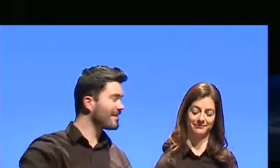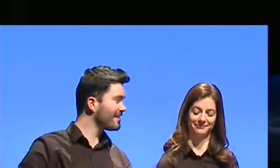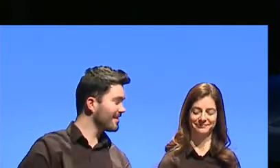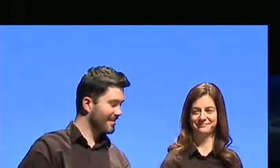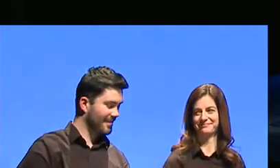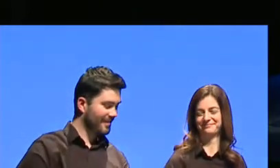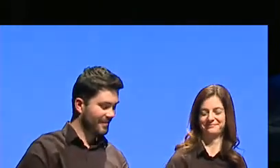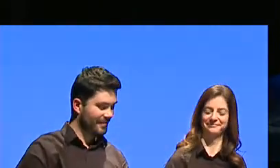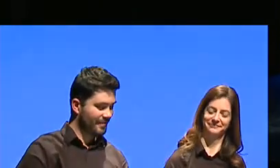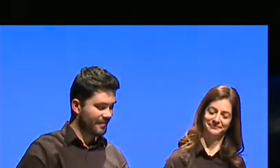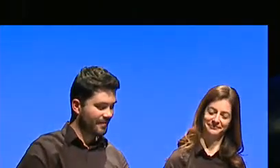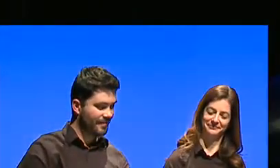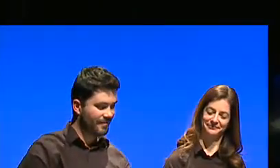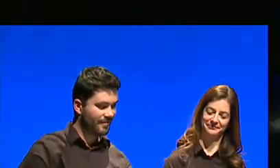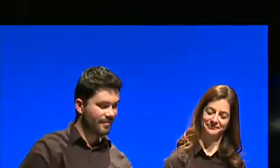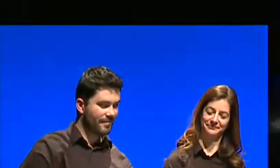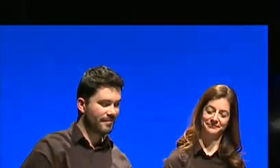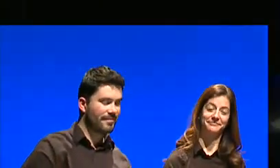5 cents, 10 cents, dollar. 1 cent, 5 cents, 10 cents, dollar.